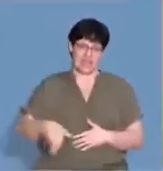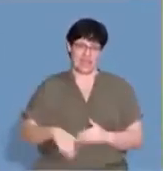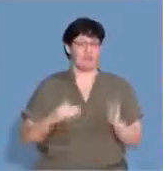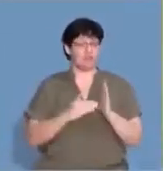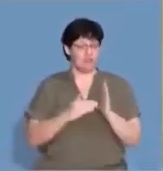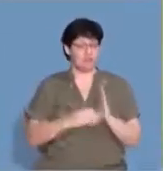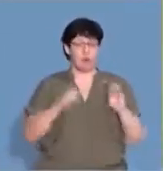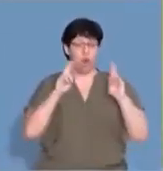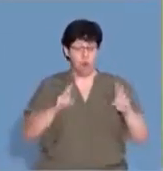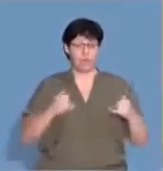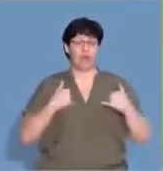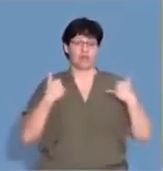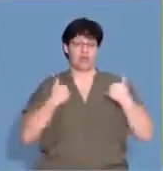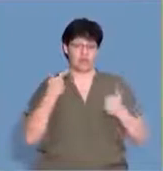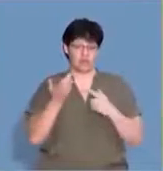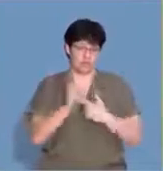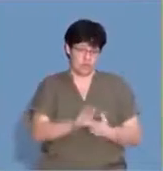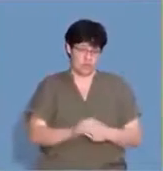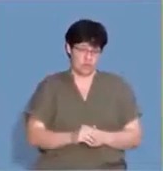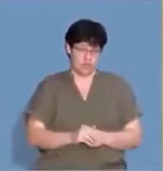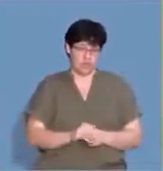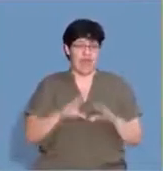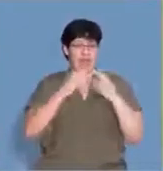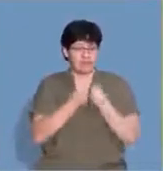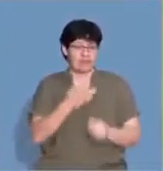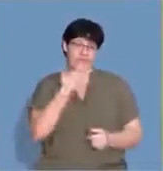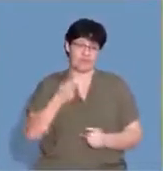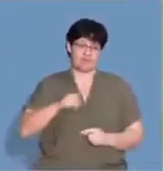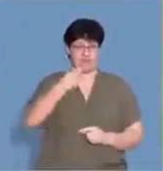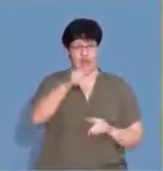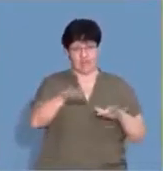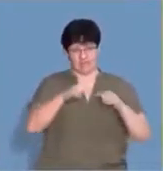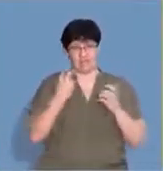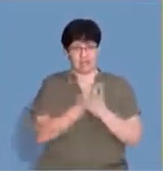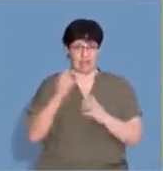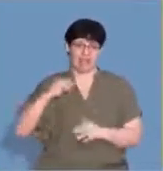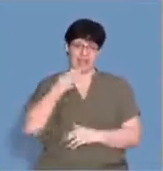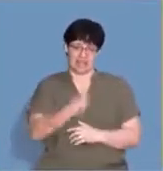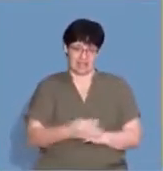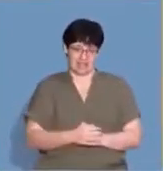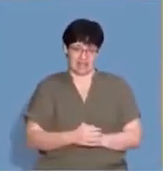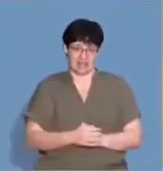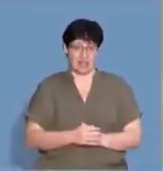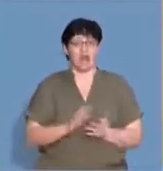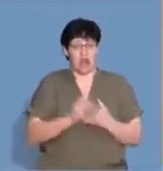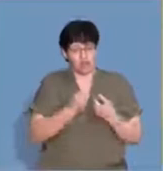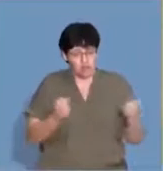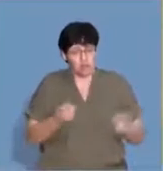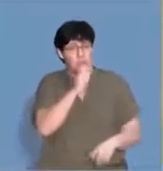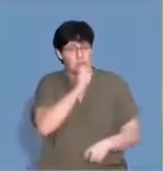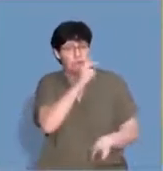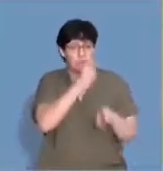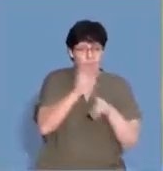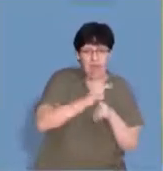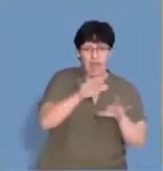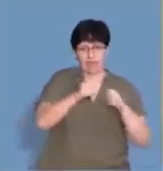Matrix, I hope you guys did enjoy the show. Everything of the best for the exam, as Haley has said. Use our resources to prepare for